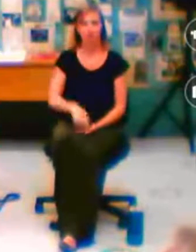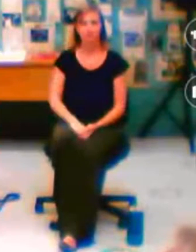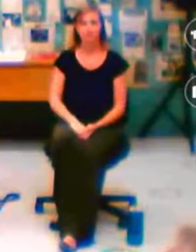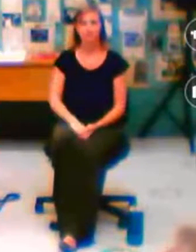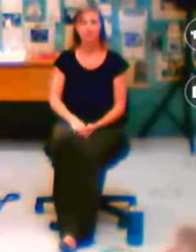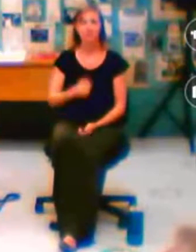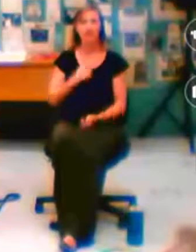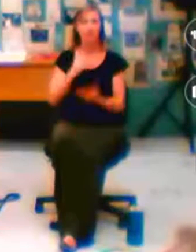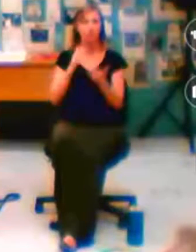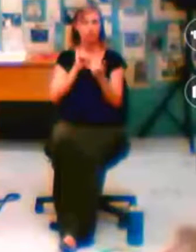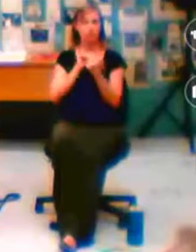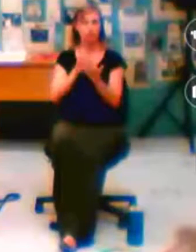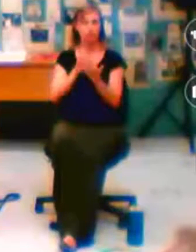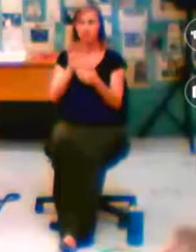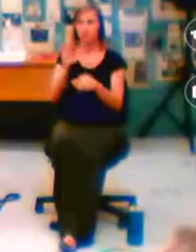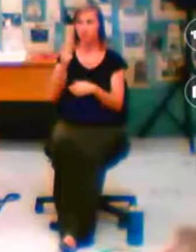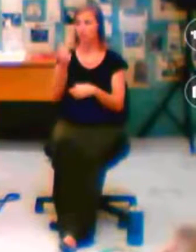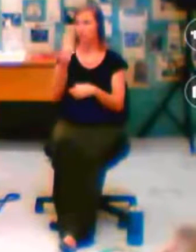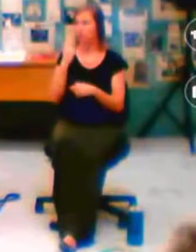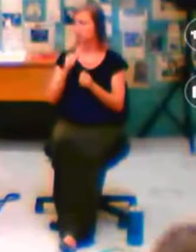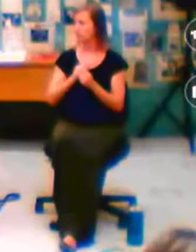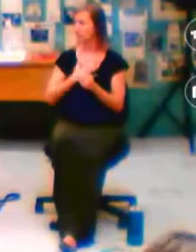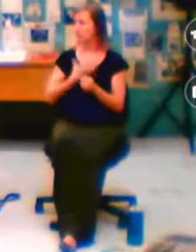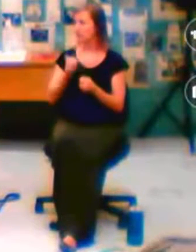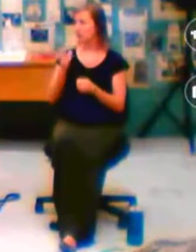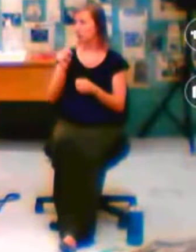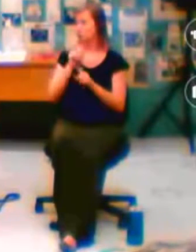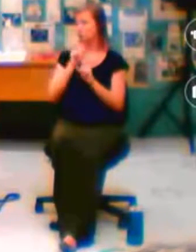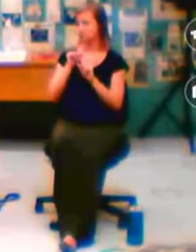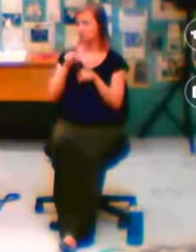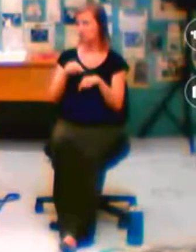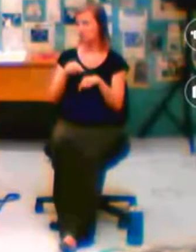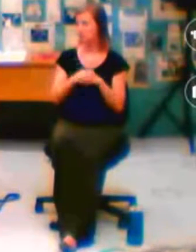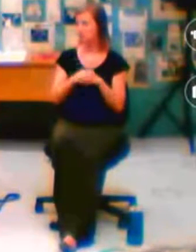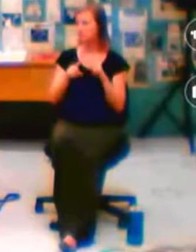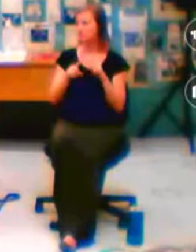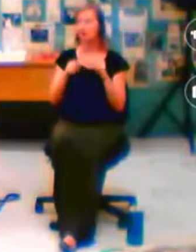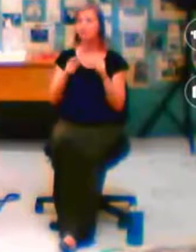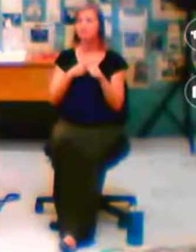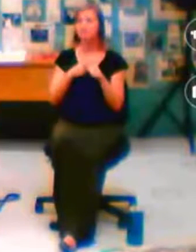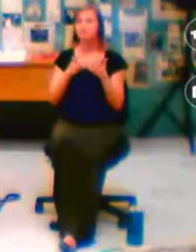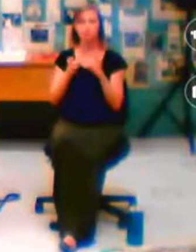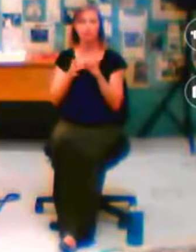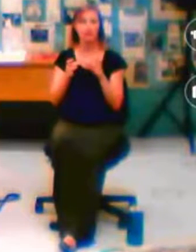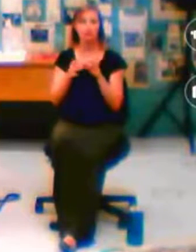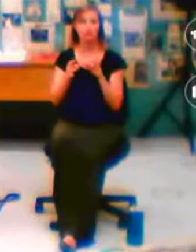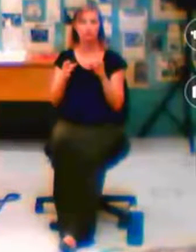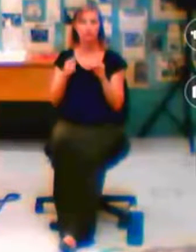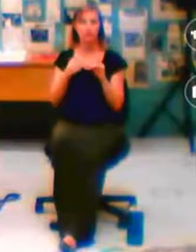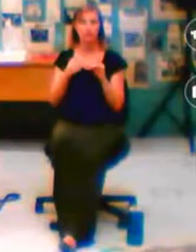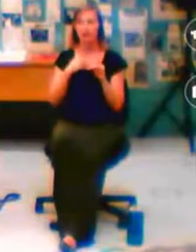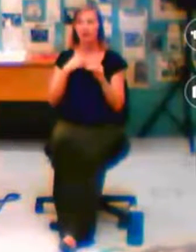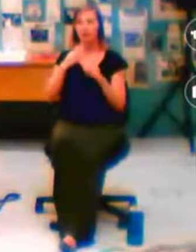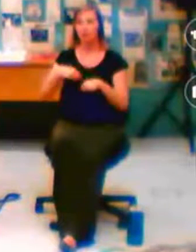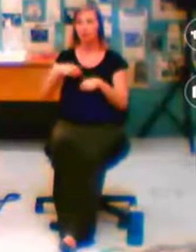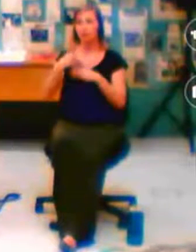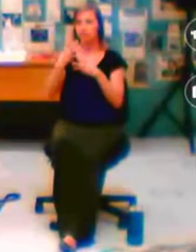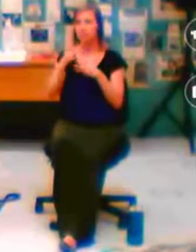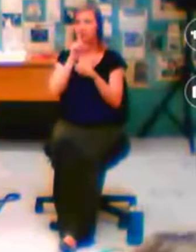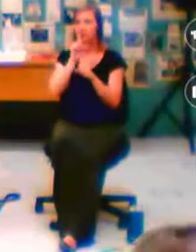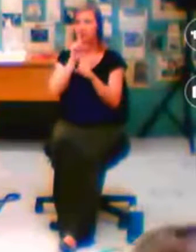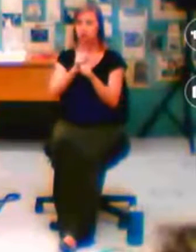yes or why no. Hi, I'm Julie Perla. I am a volunteer with Colorado Care. And there